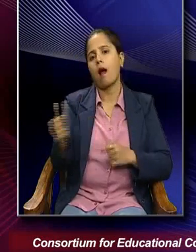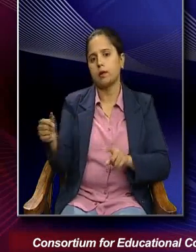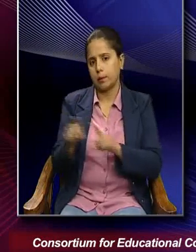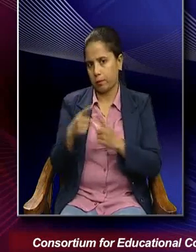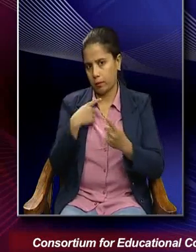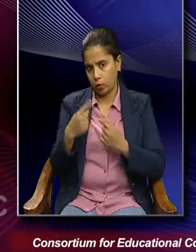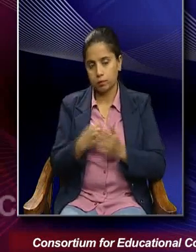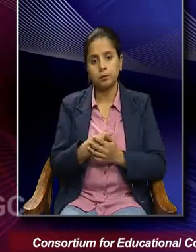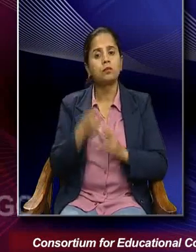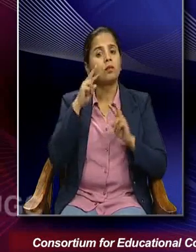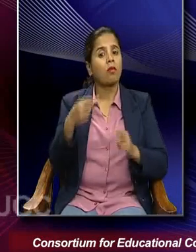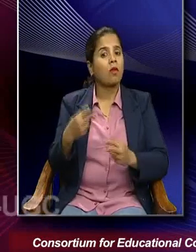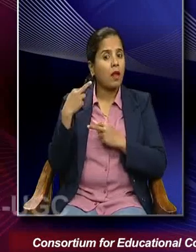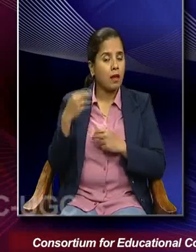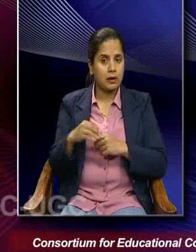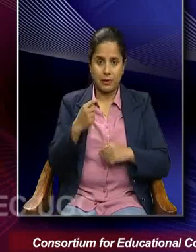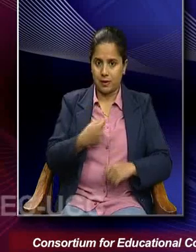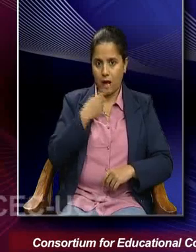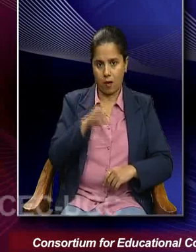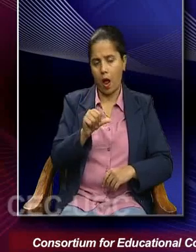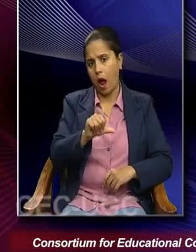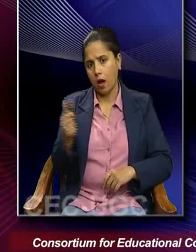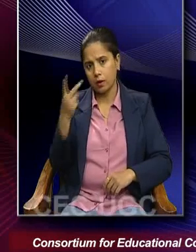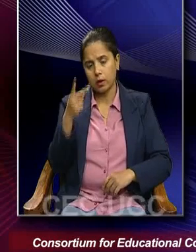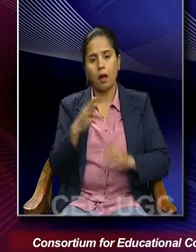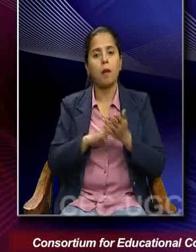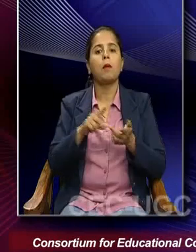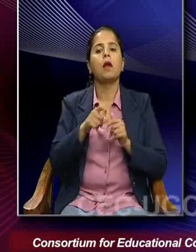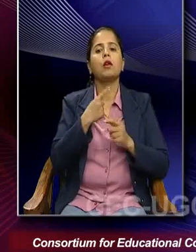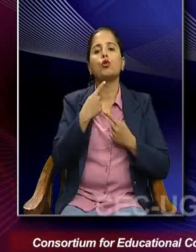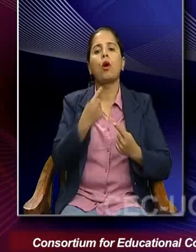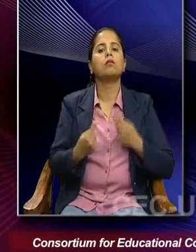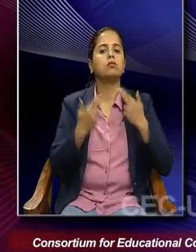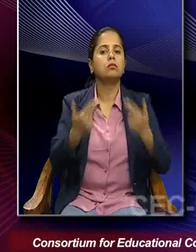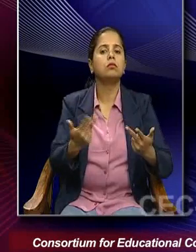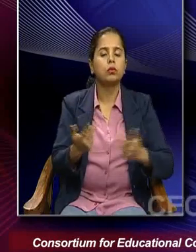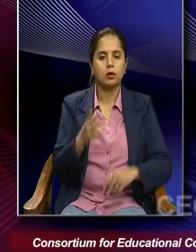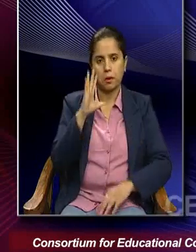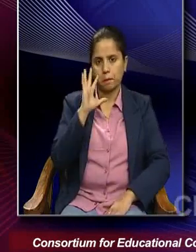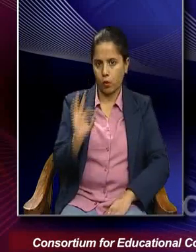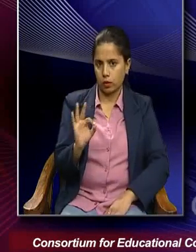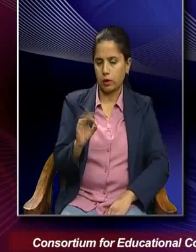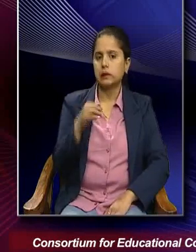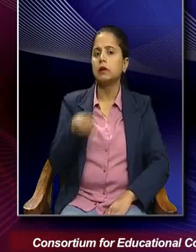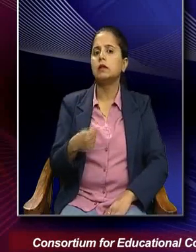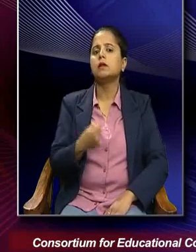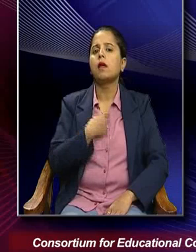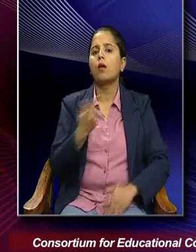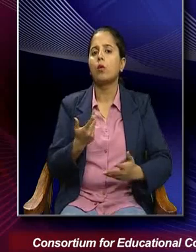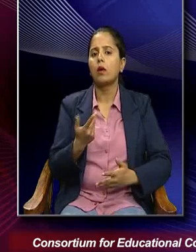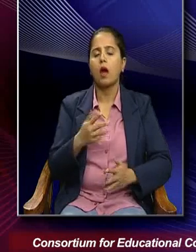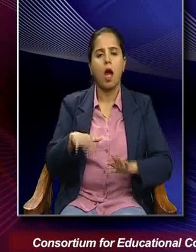with the reflexive self, Mead is also talking about the importance of self, that is,